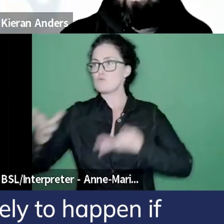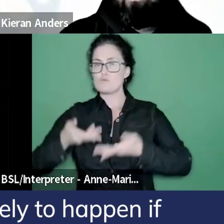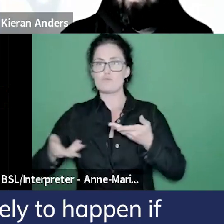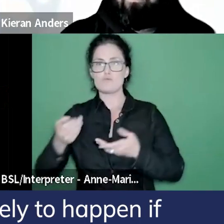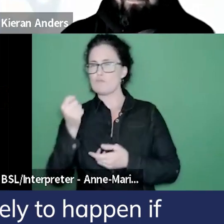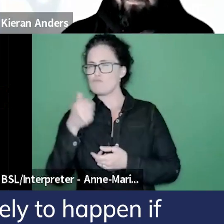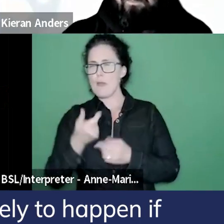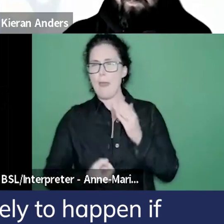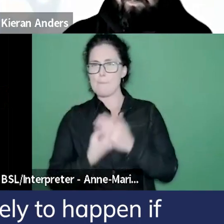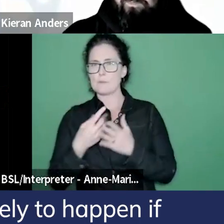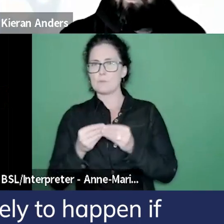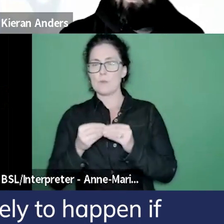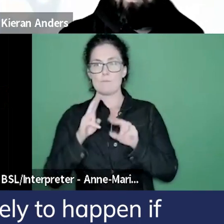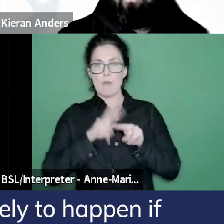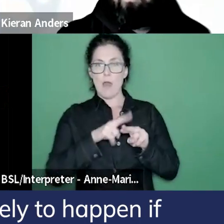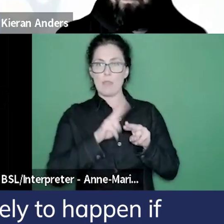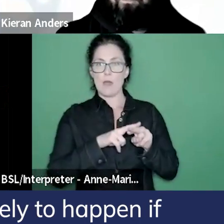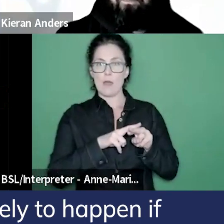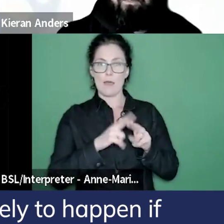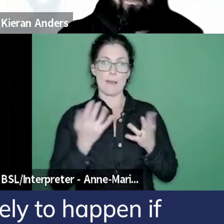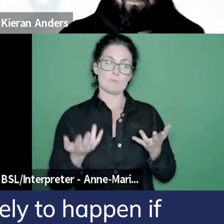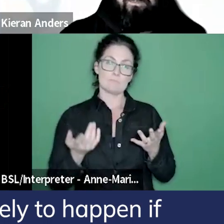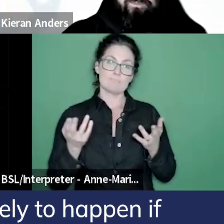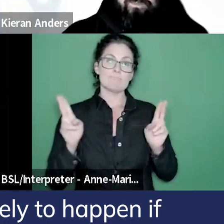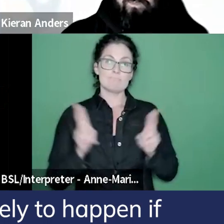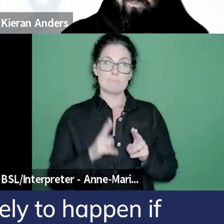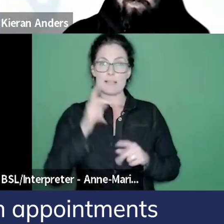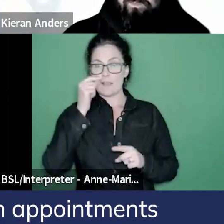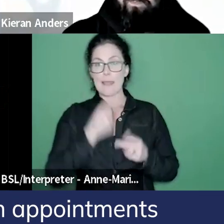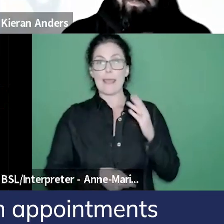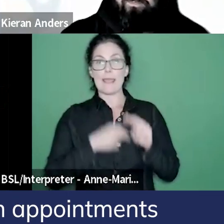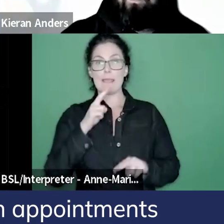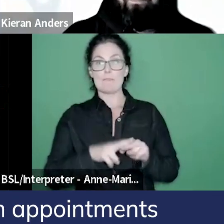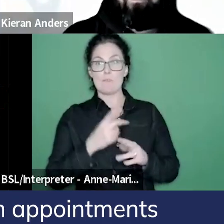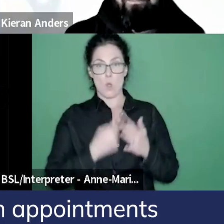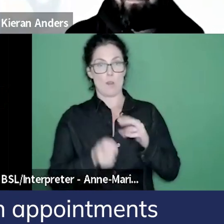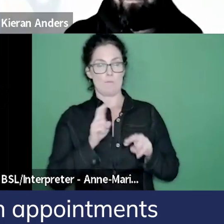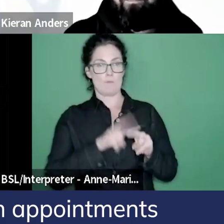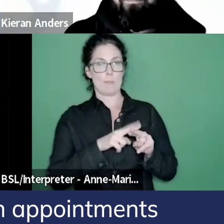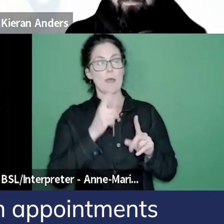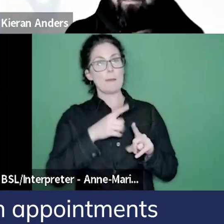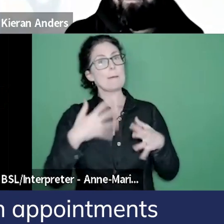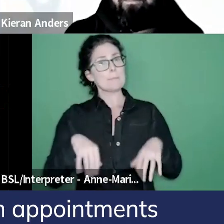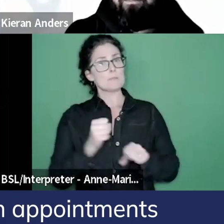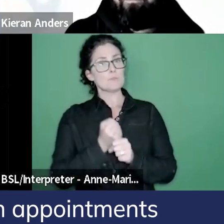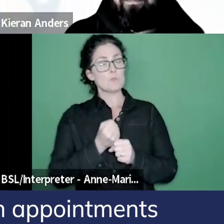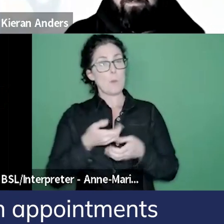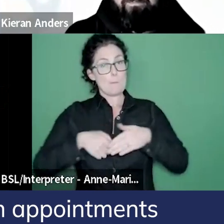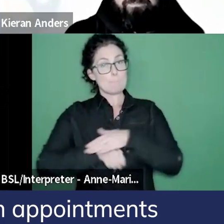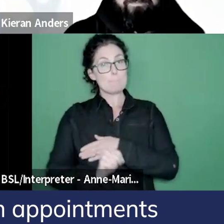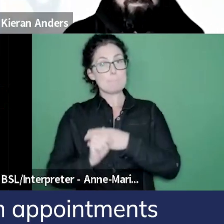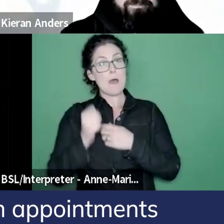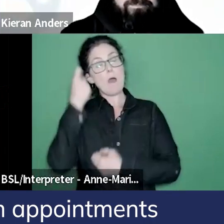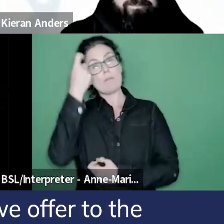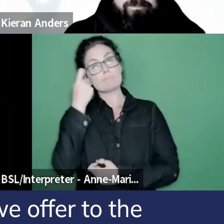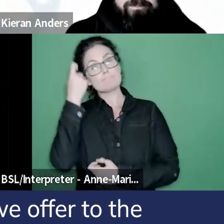but we try and and it may not be as likely to happen if it was only the dad, because we do things like birth reflection appointments and birth reflection